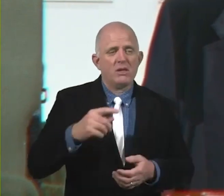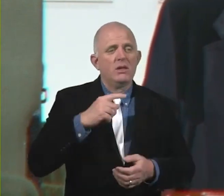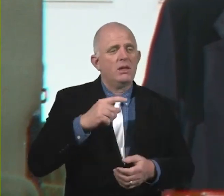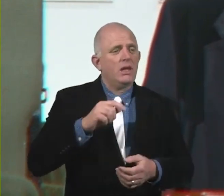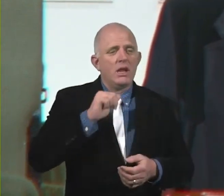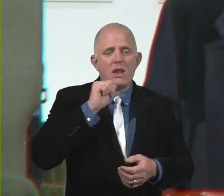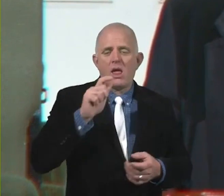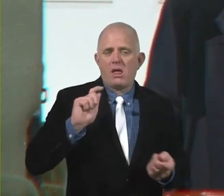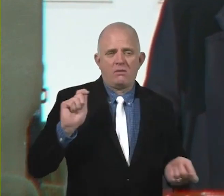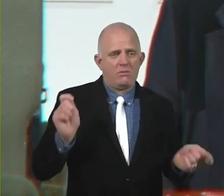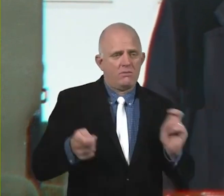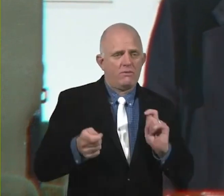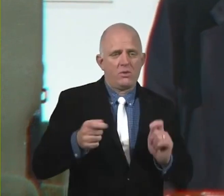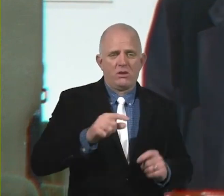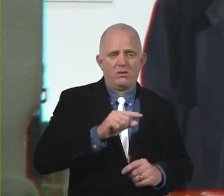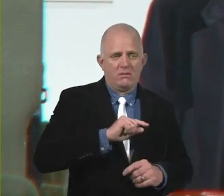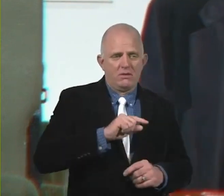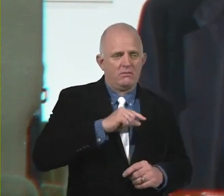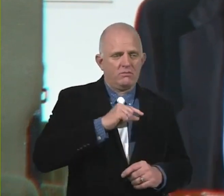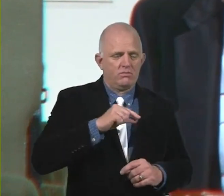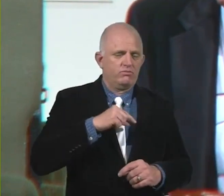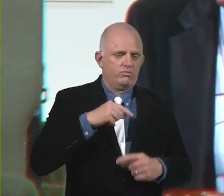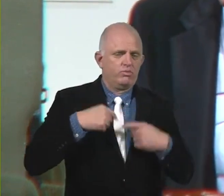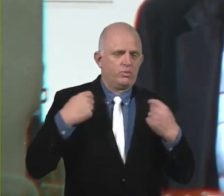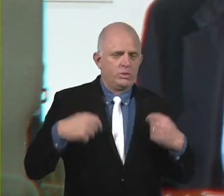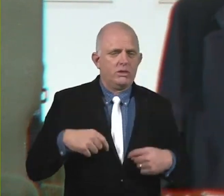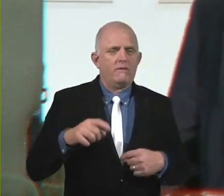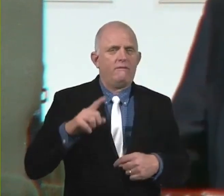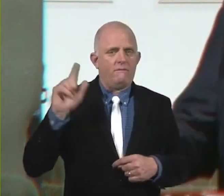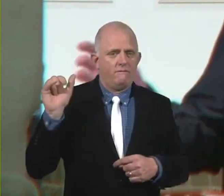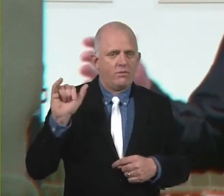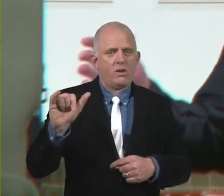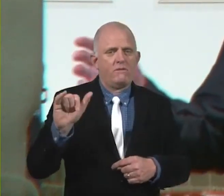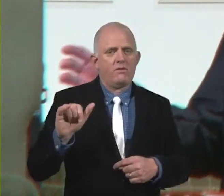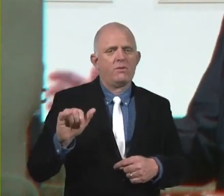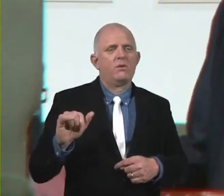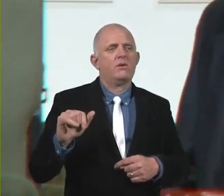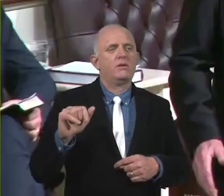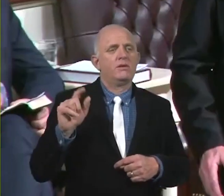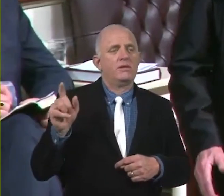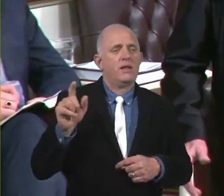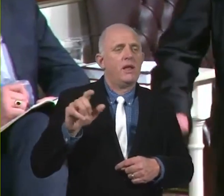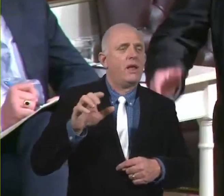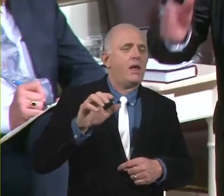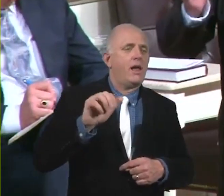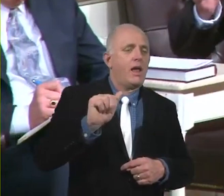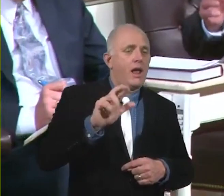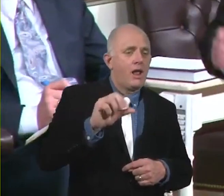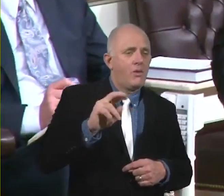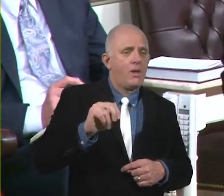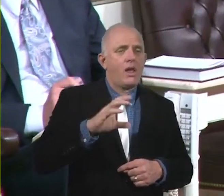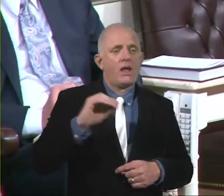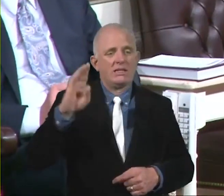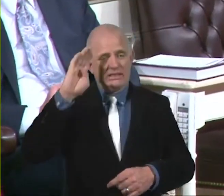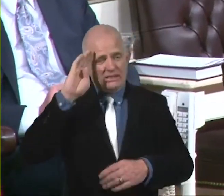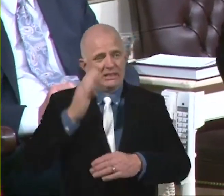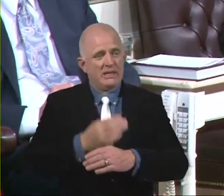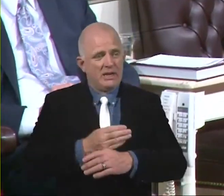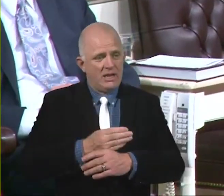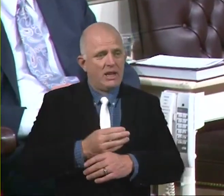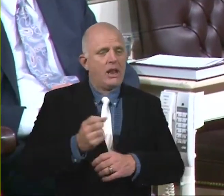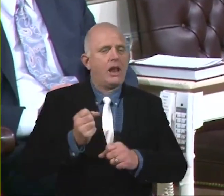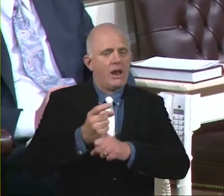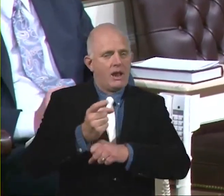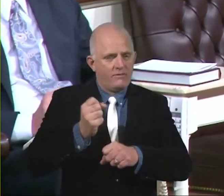priest forever after the order of Melchizedek. Aaron and his sons had to come every year and